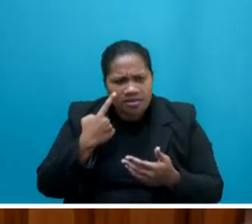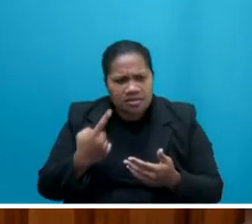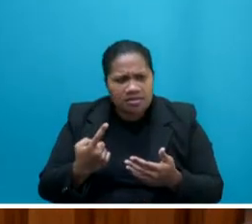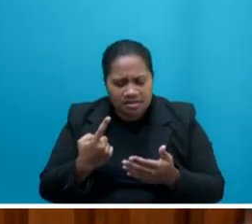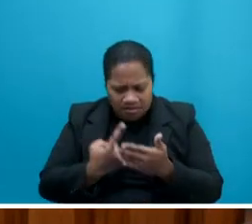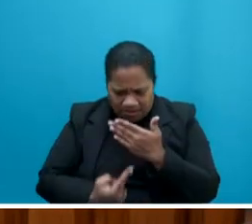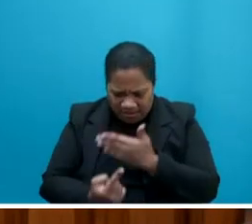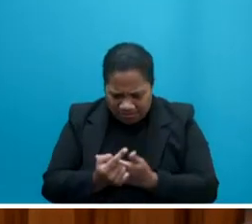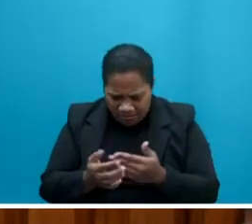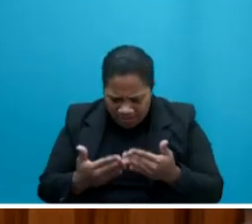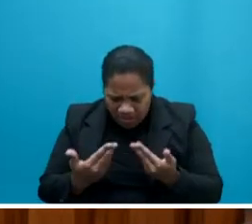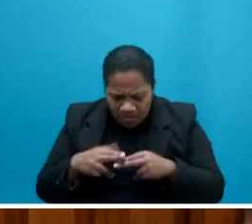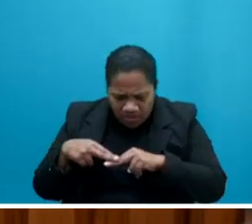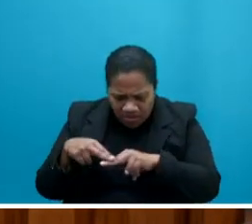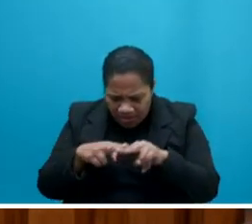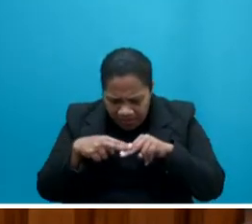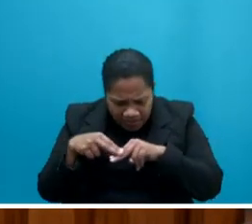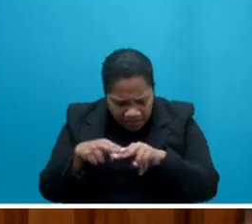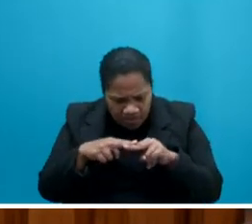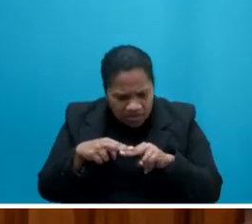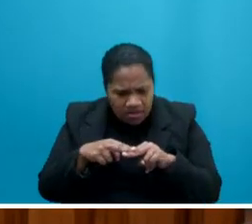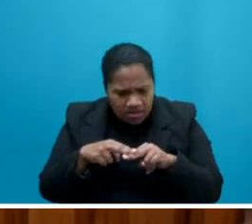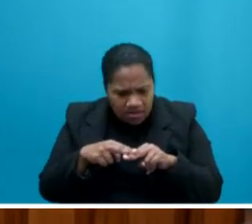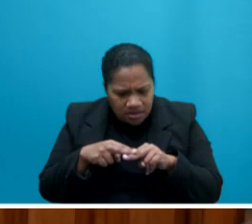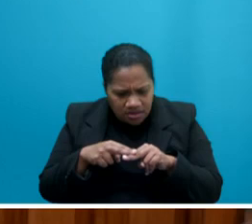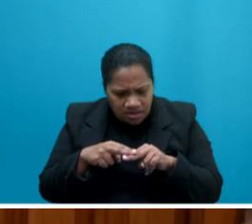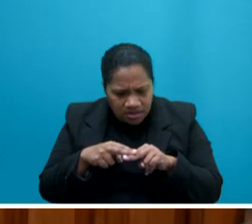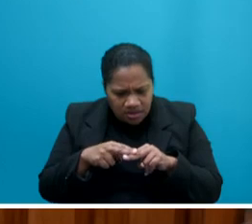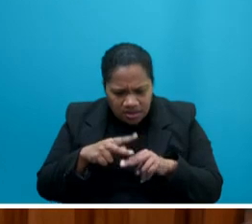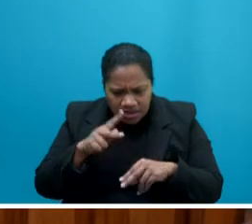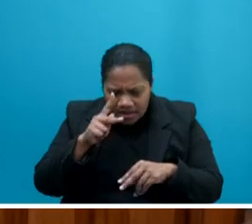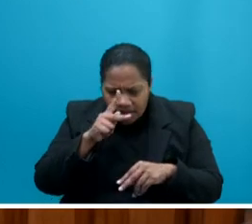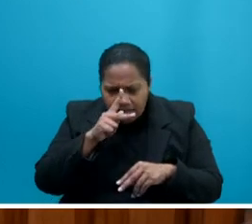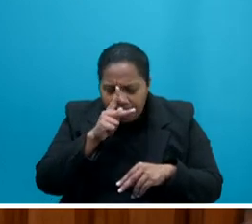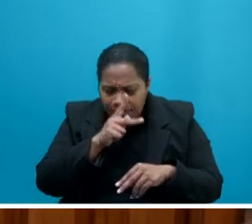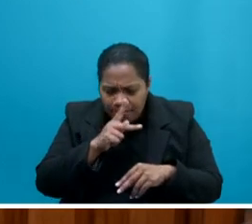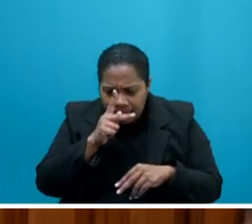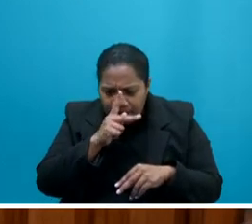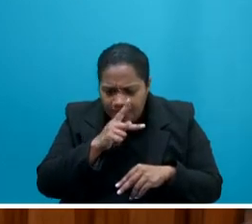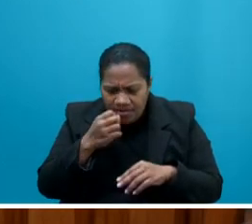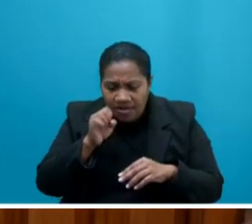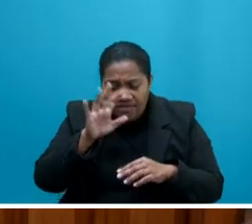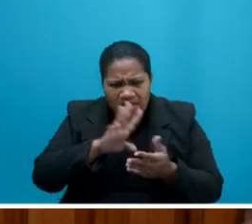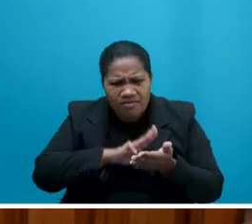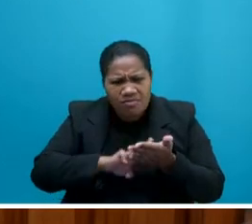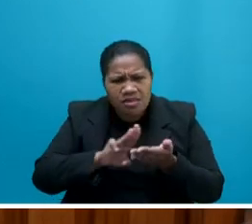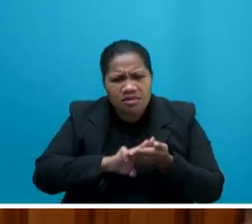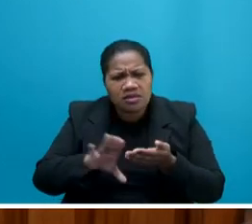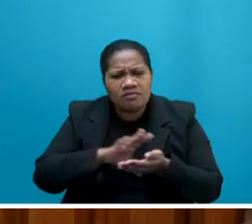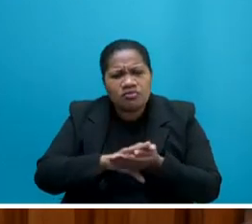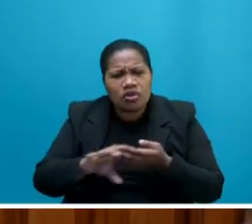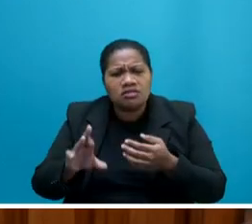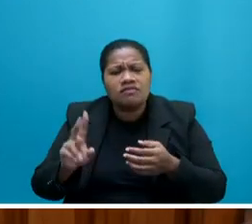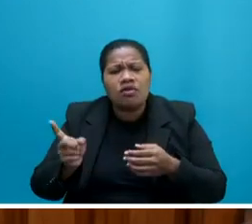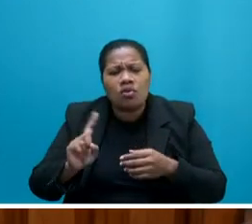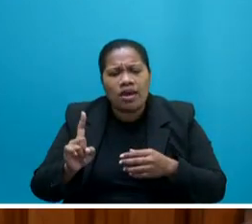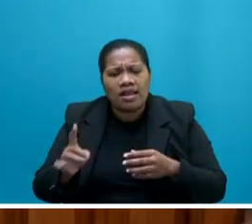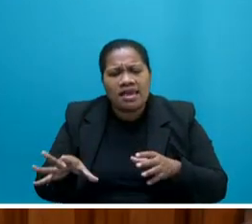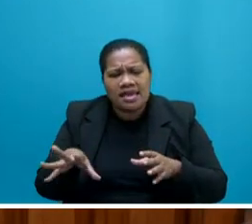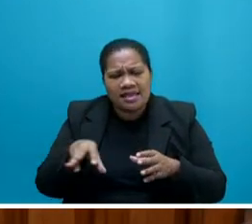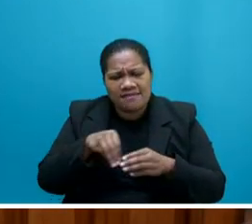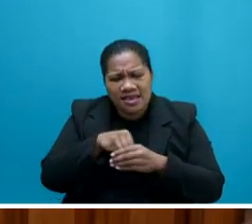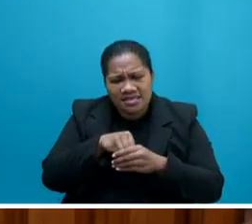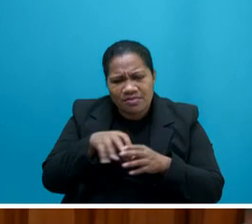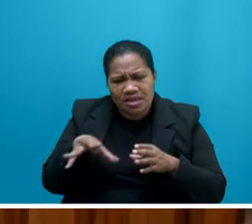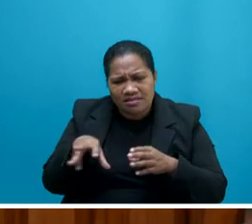now. Number 10, public infrastructure, despite millions of dollars of investment, adorned by